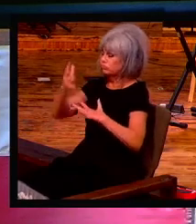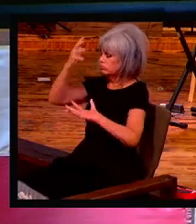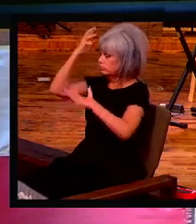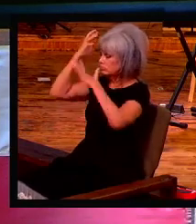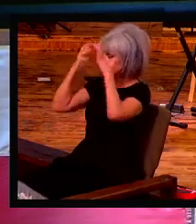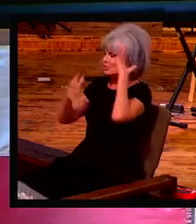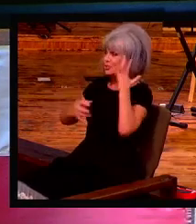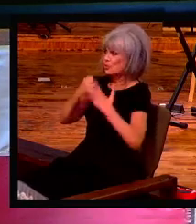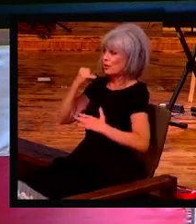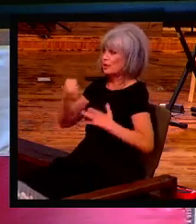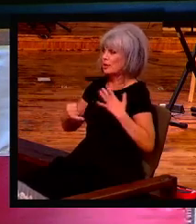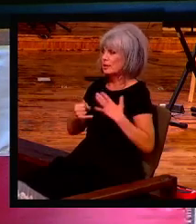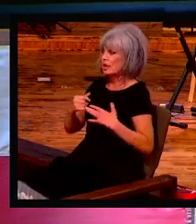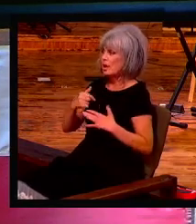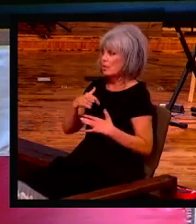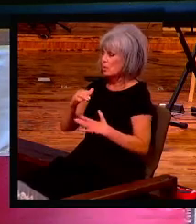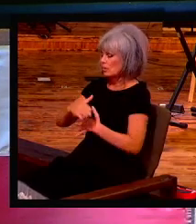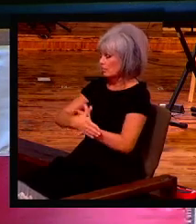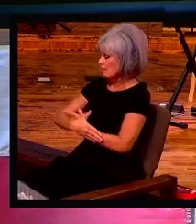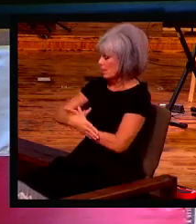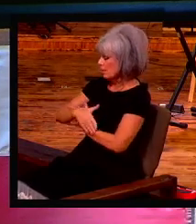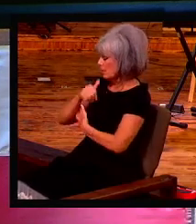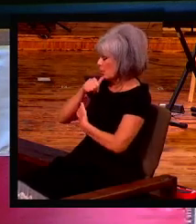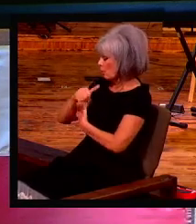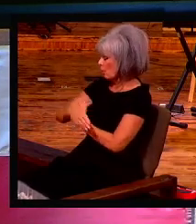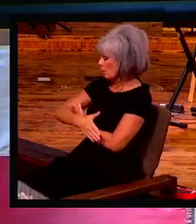And I'm holding this beautiful baby girl.